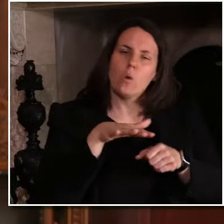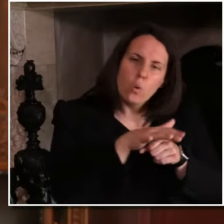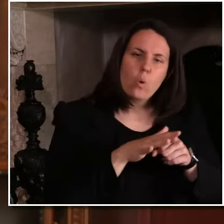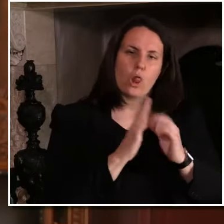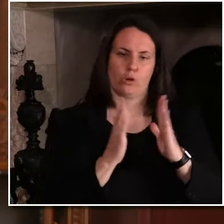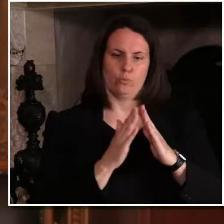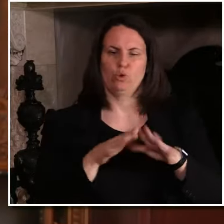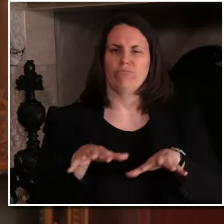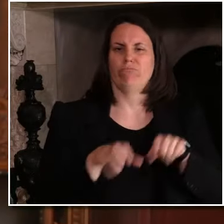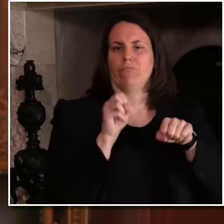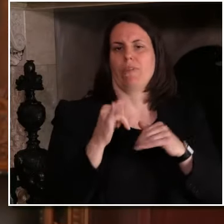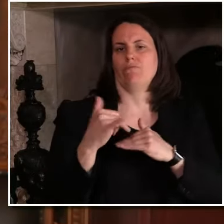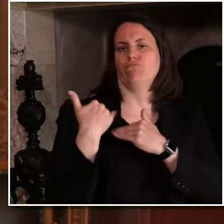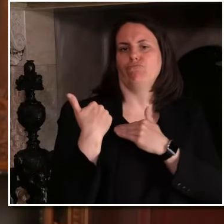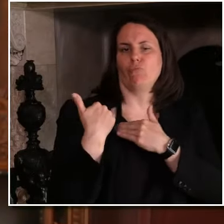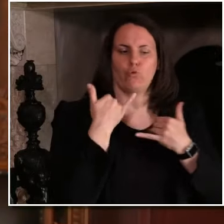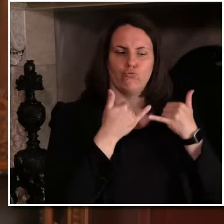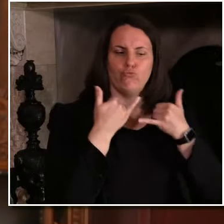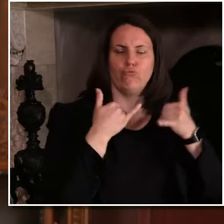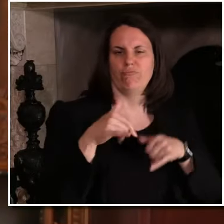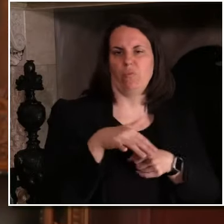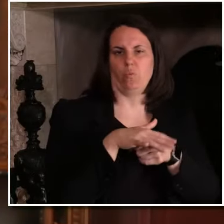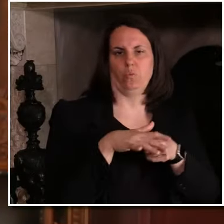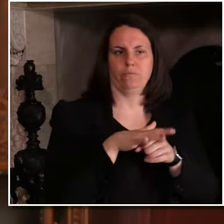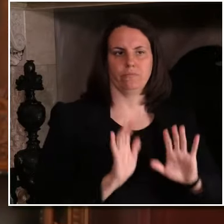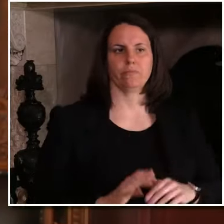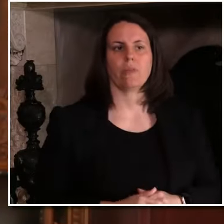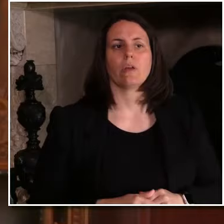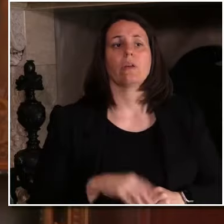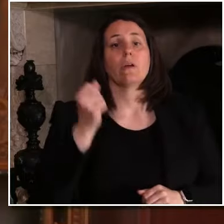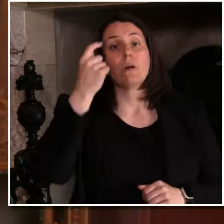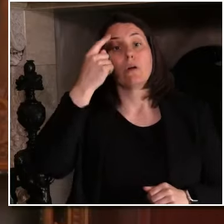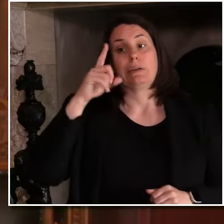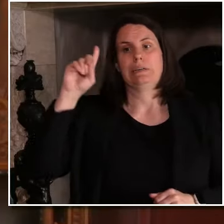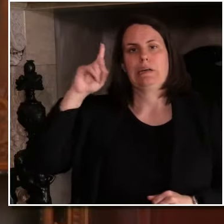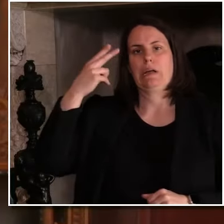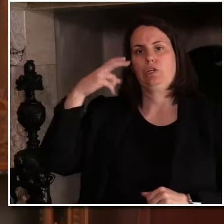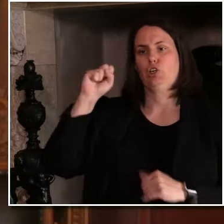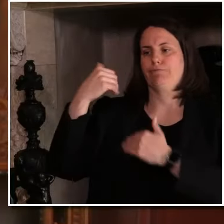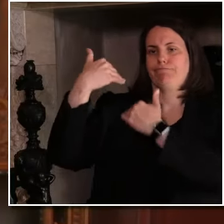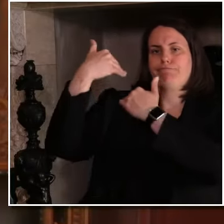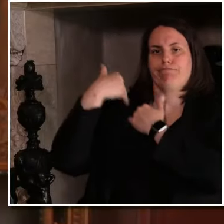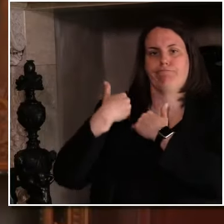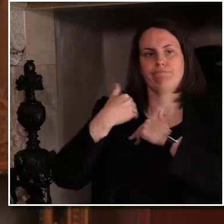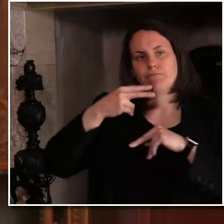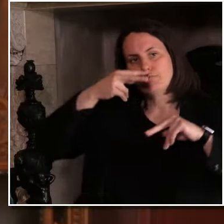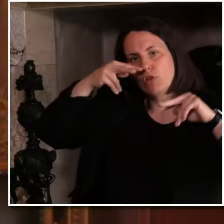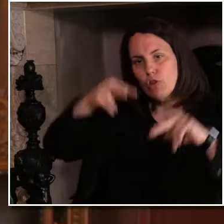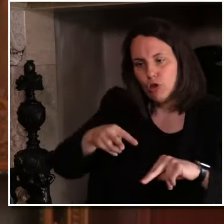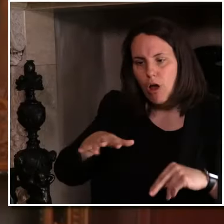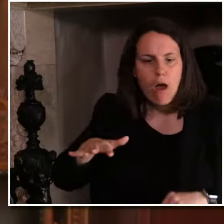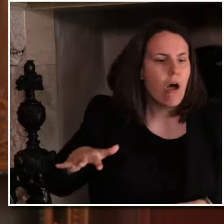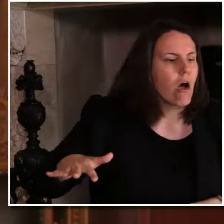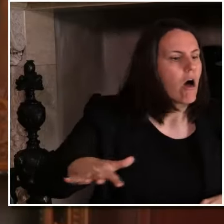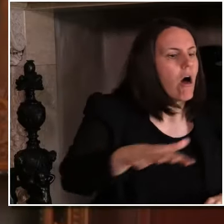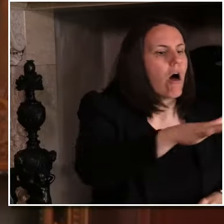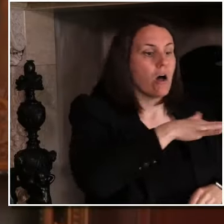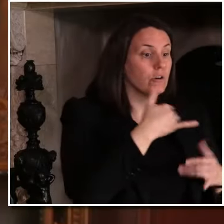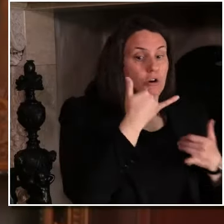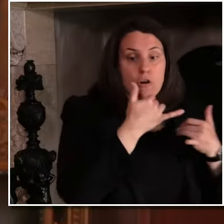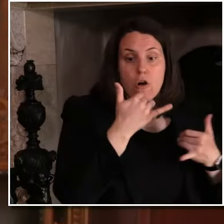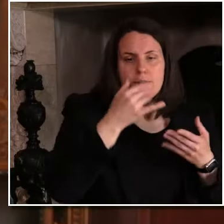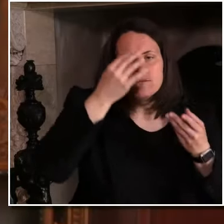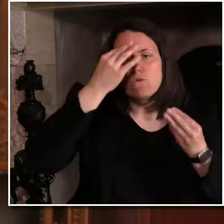coordination that the state can do in terms of wrangling the data and keeping track of all the cases as they come in. We're going to really rely on